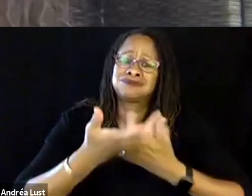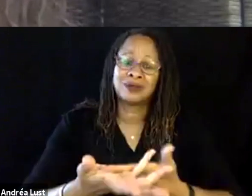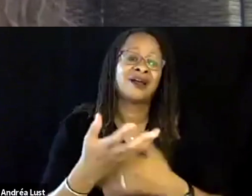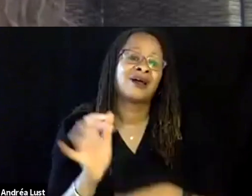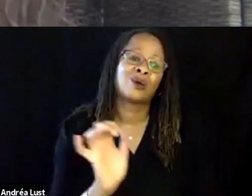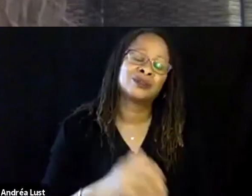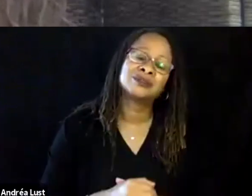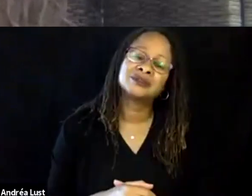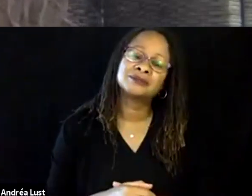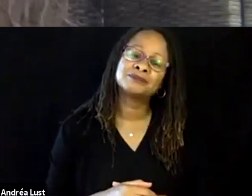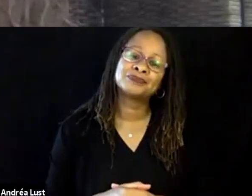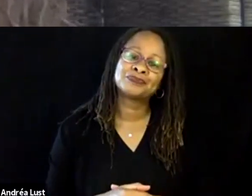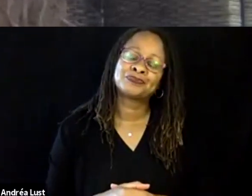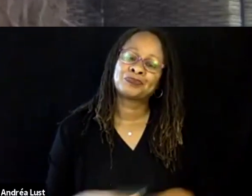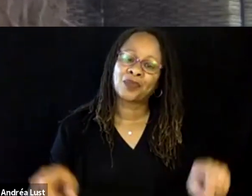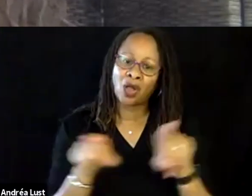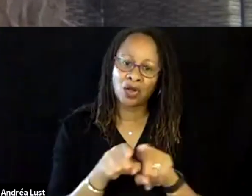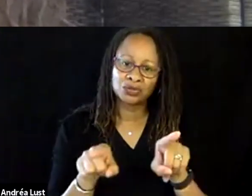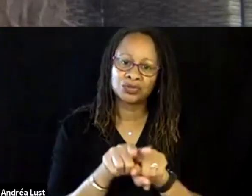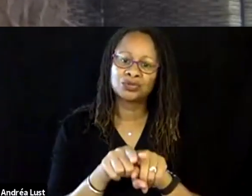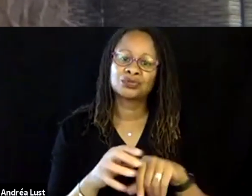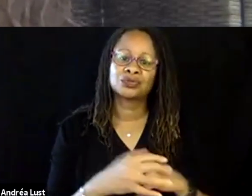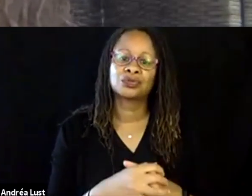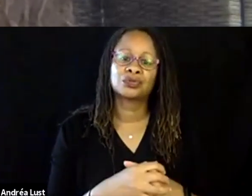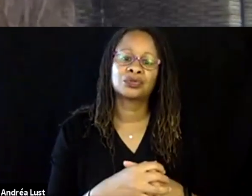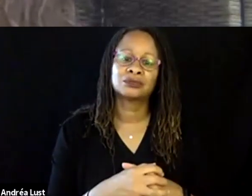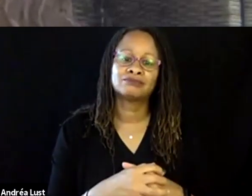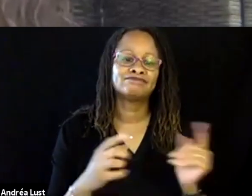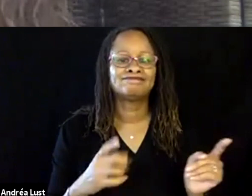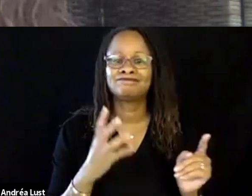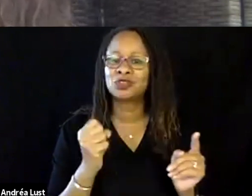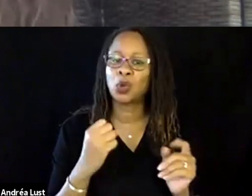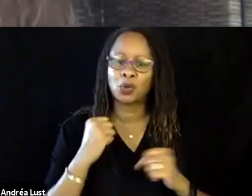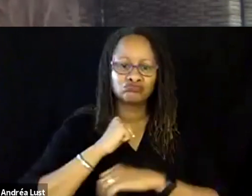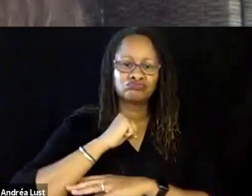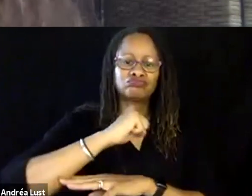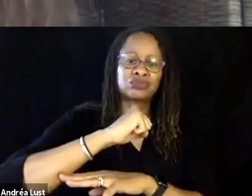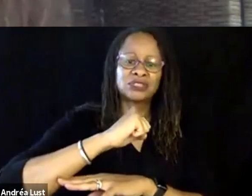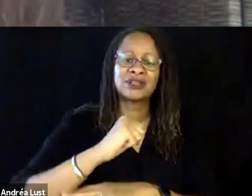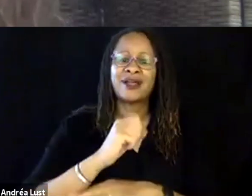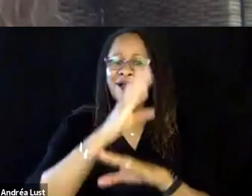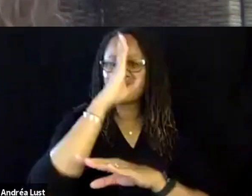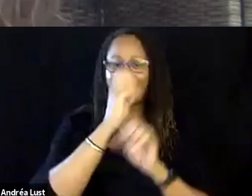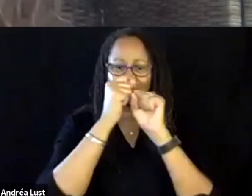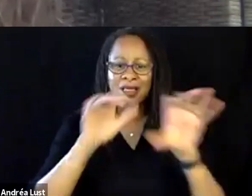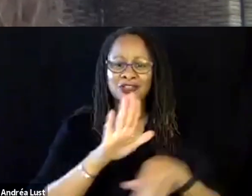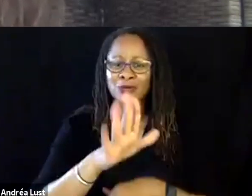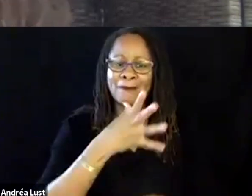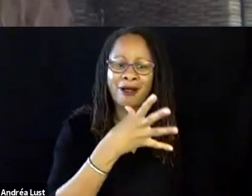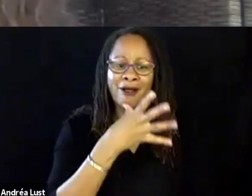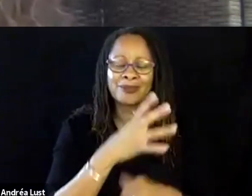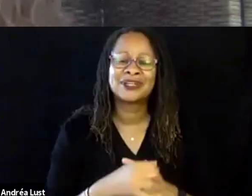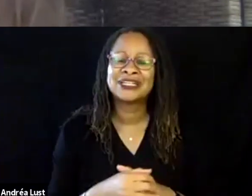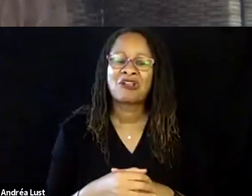also, you know, you've just been so resilient, and God bless your mom. But